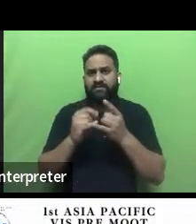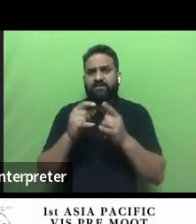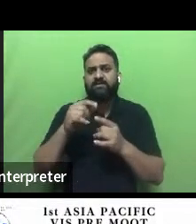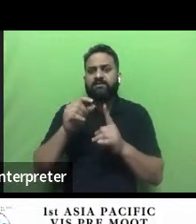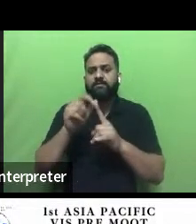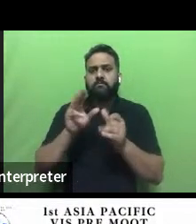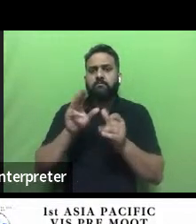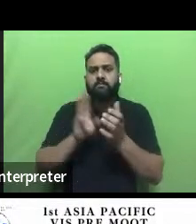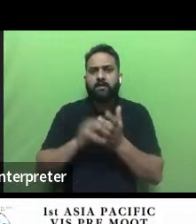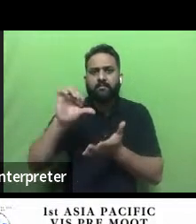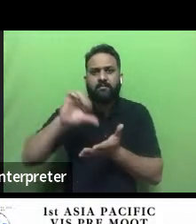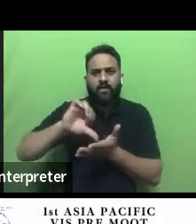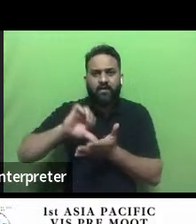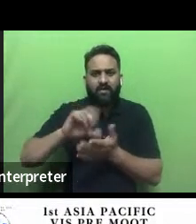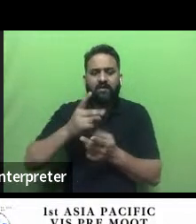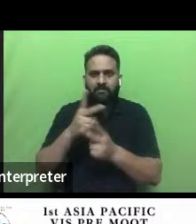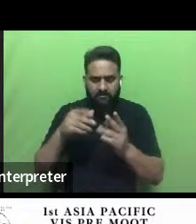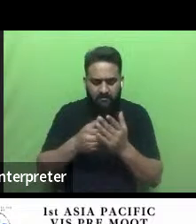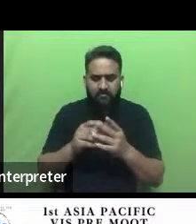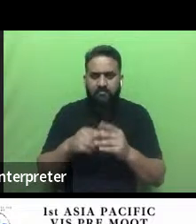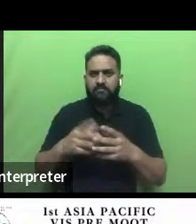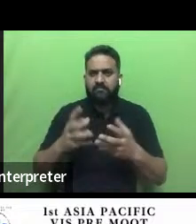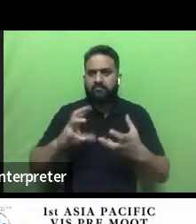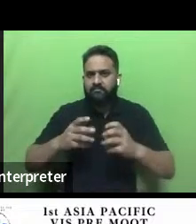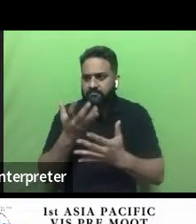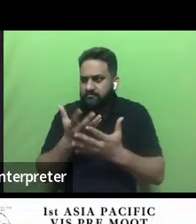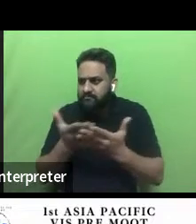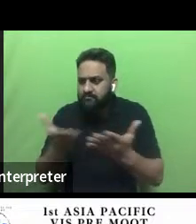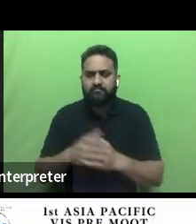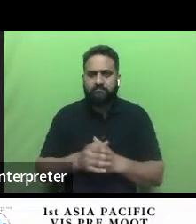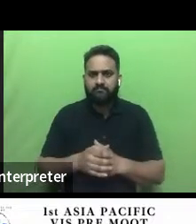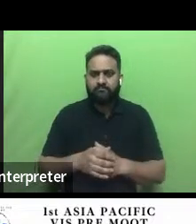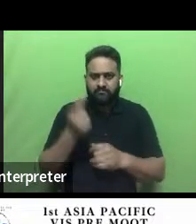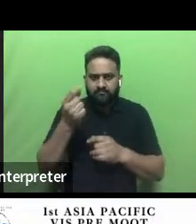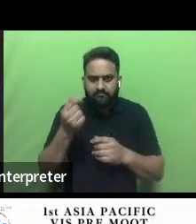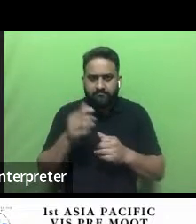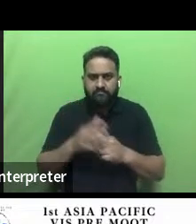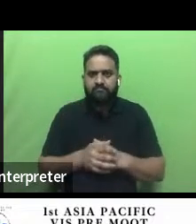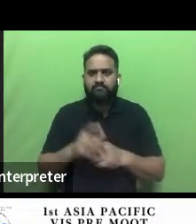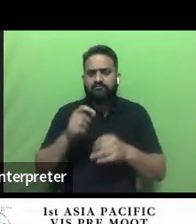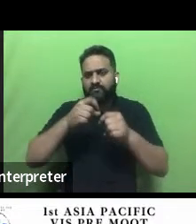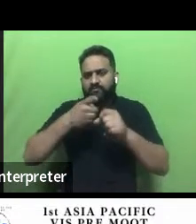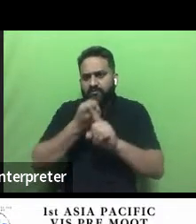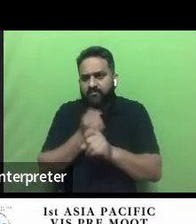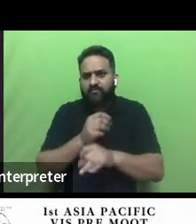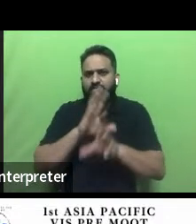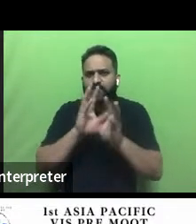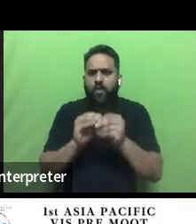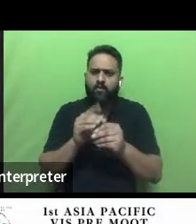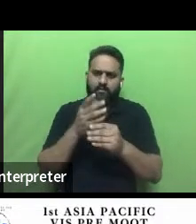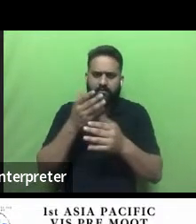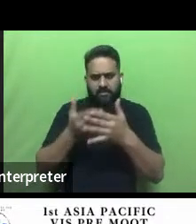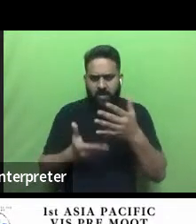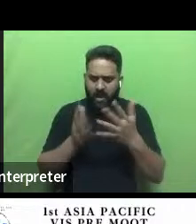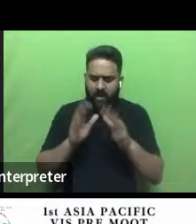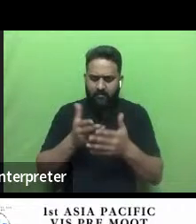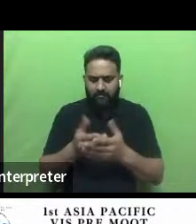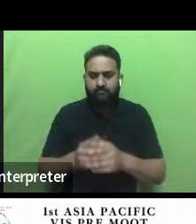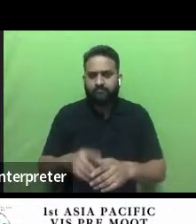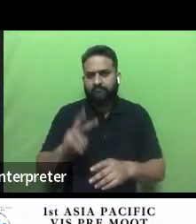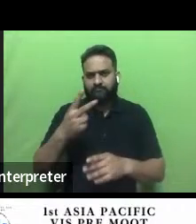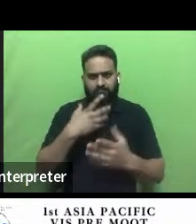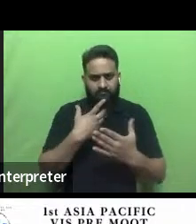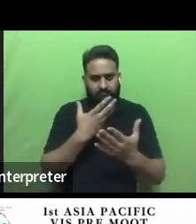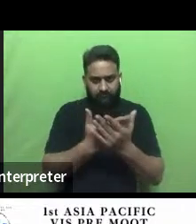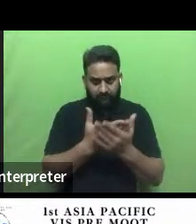and its installments, its price, and its quantity. So that satisfies the second requirement. And